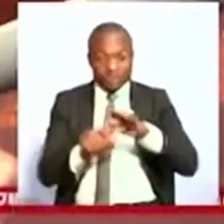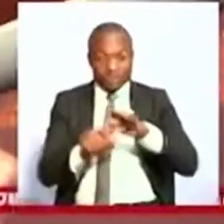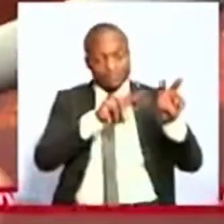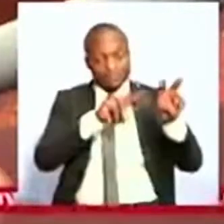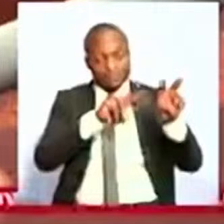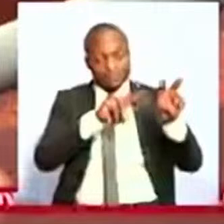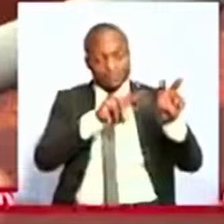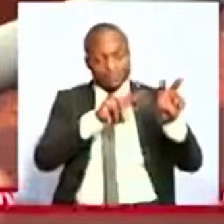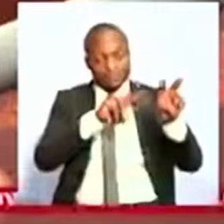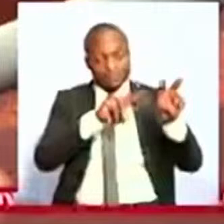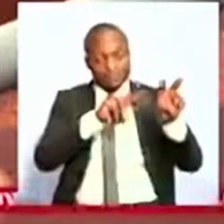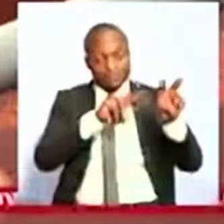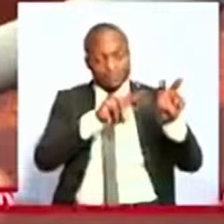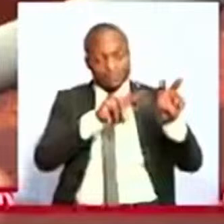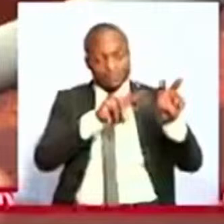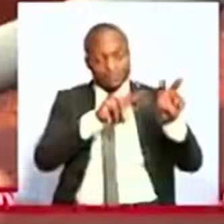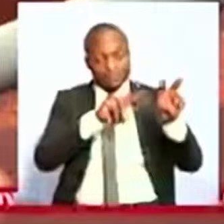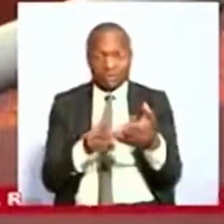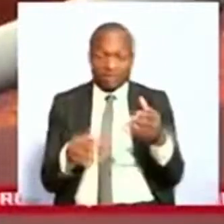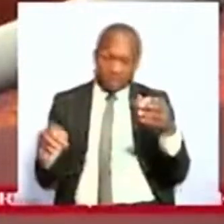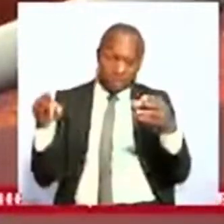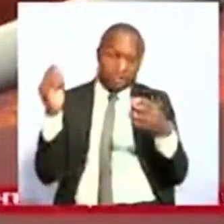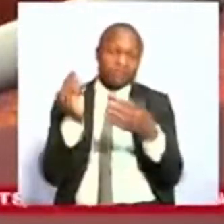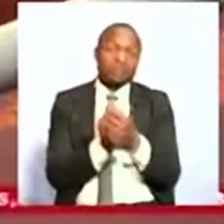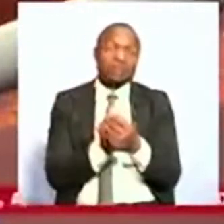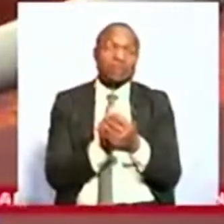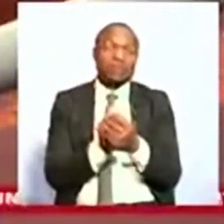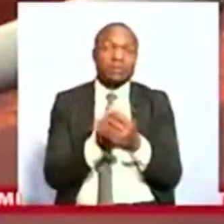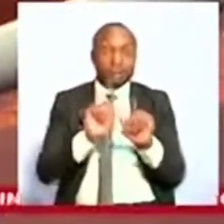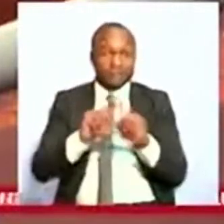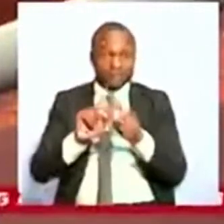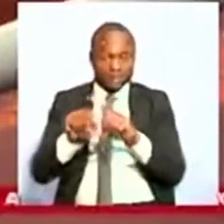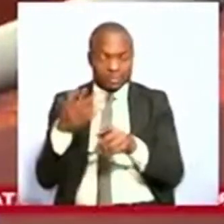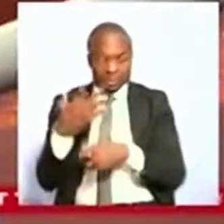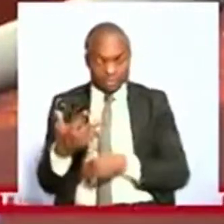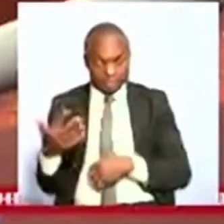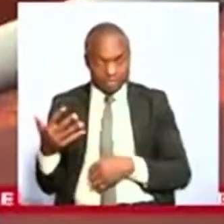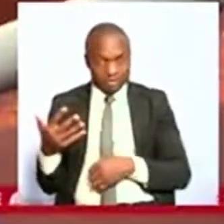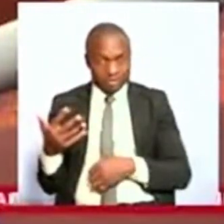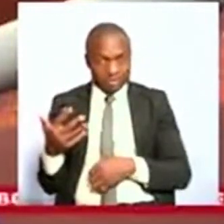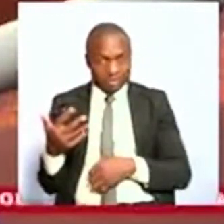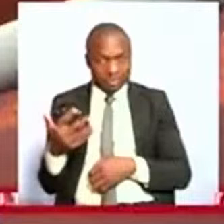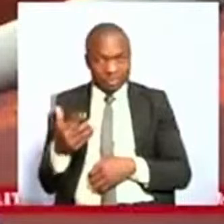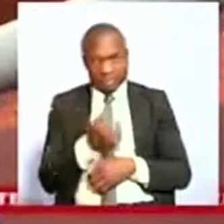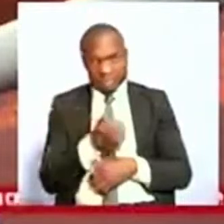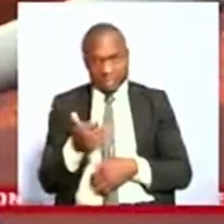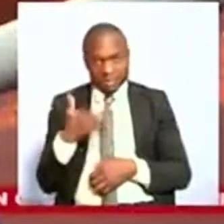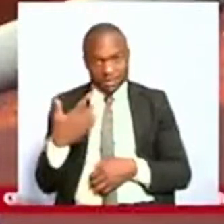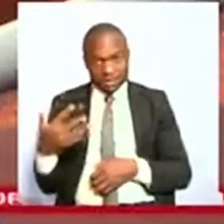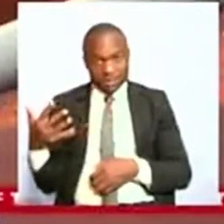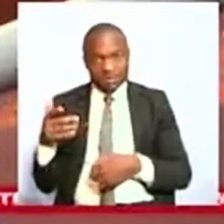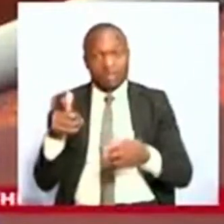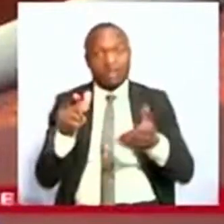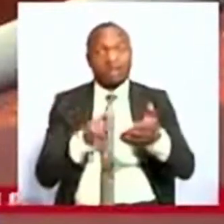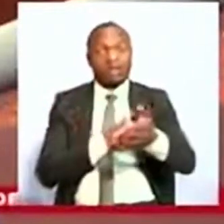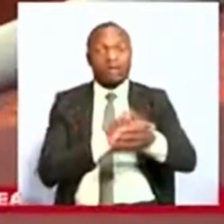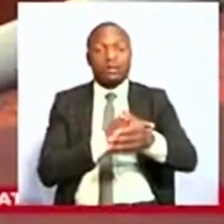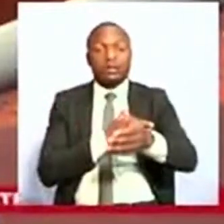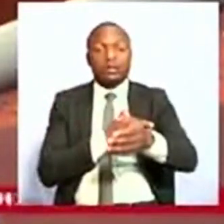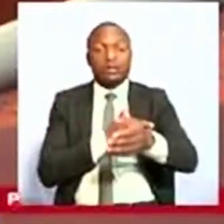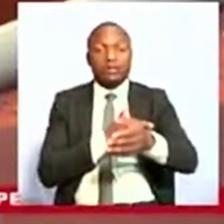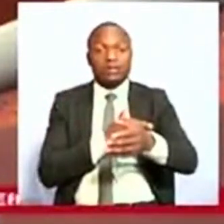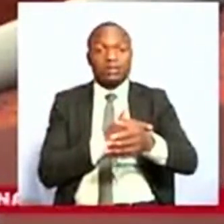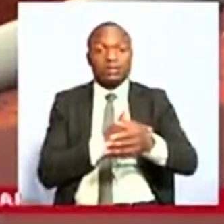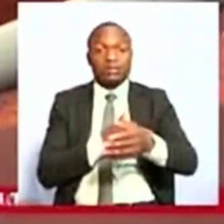the death row phenomena encompasses a range of factors amounting to, among others, prolonged solitary